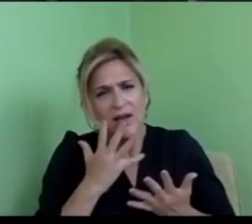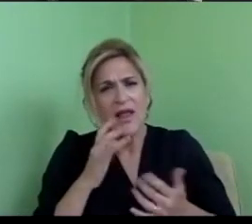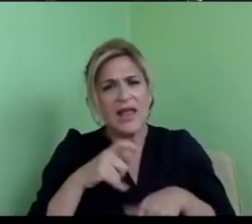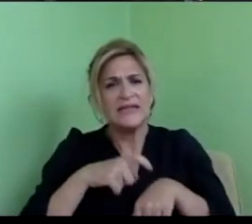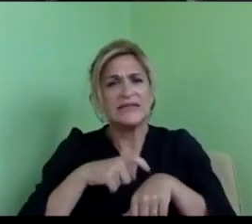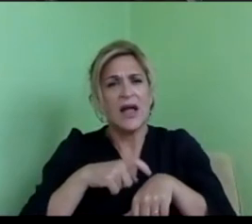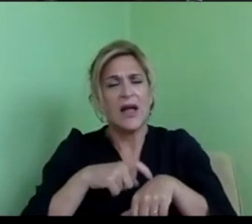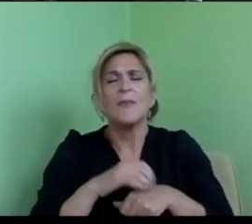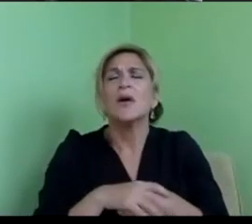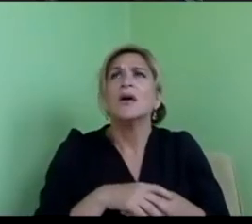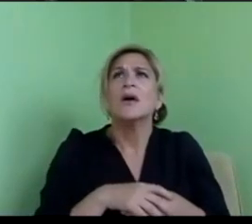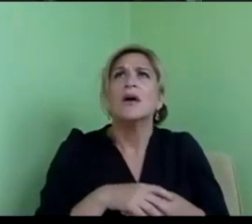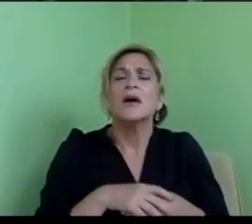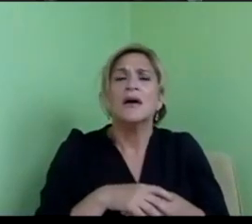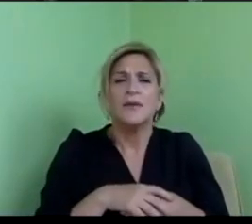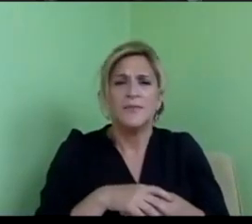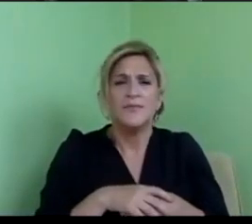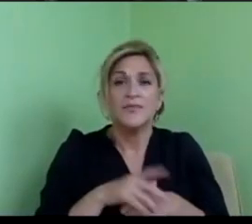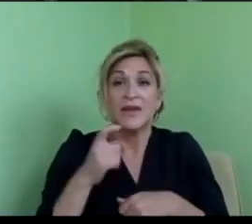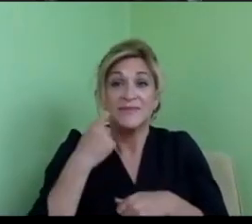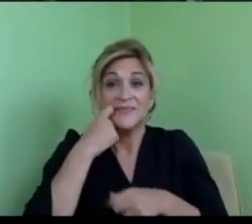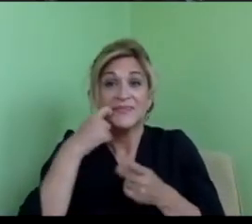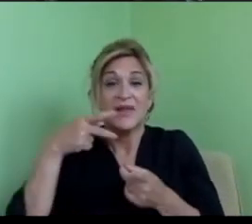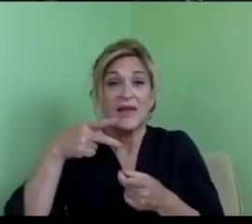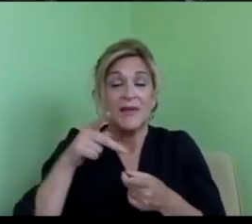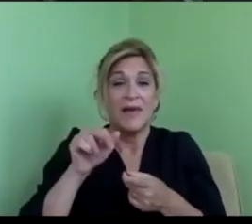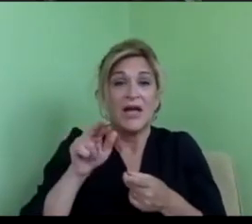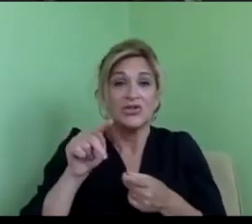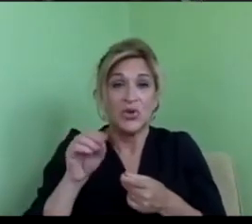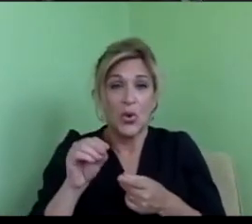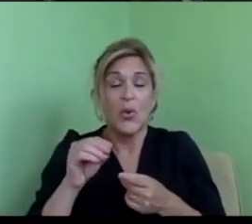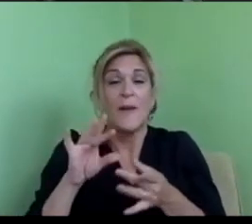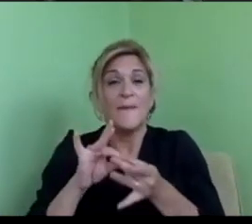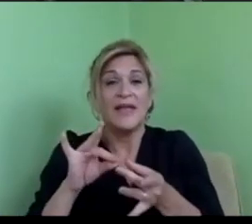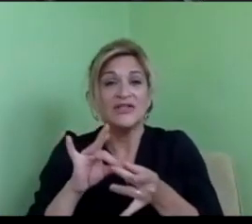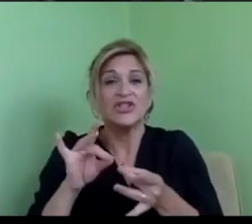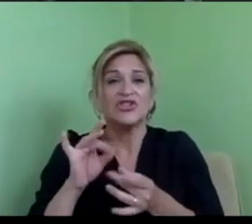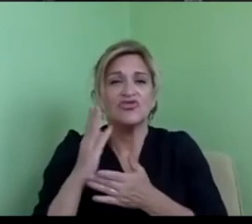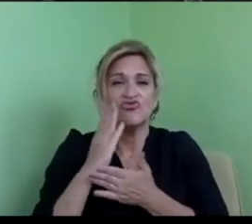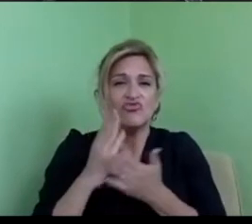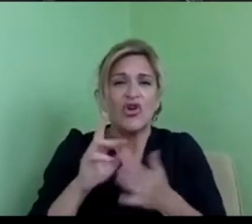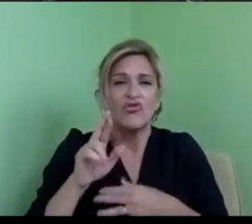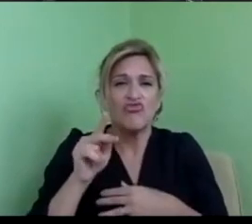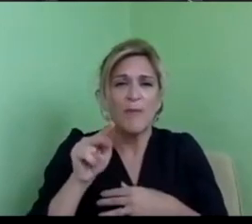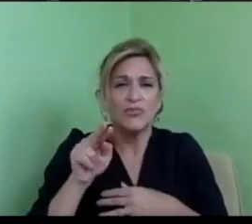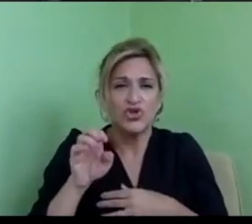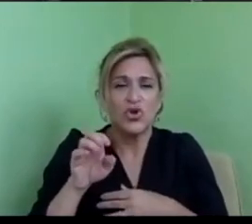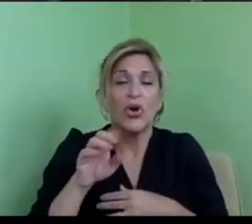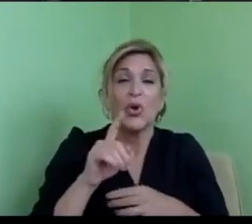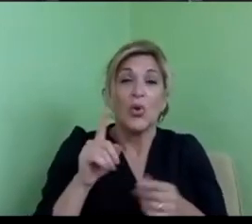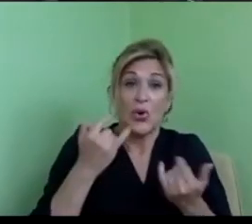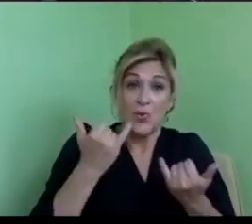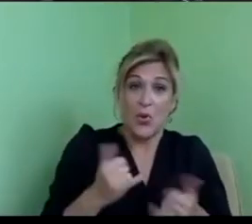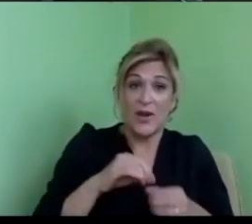and in pato mentioned rupture right because i i'm in this moment in philadelphia where